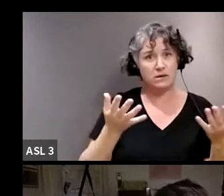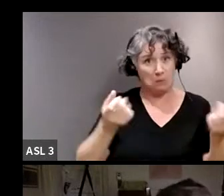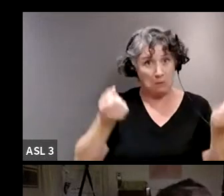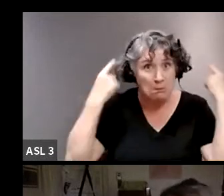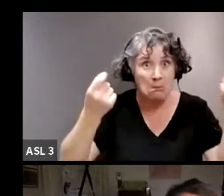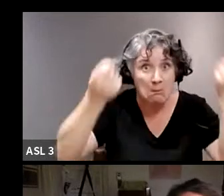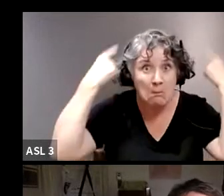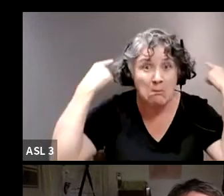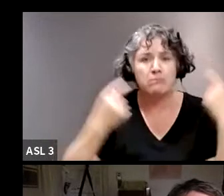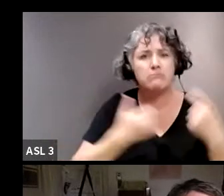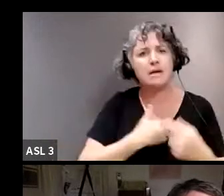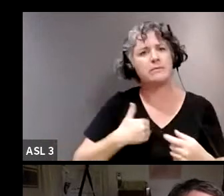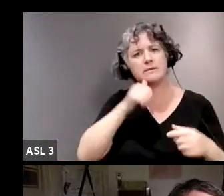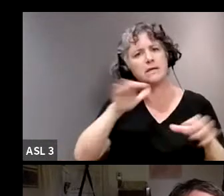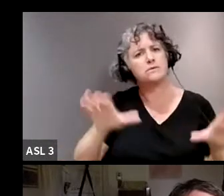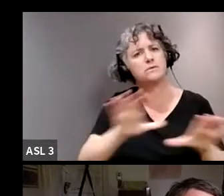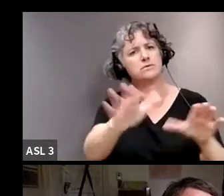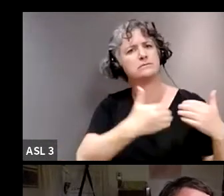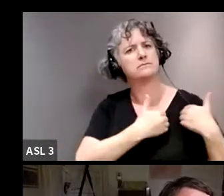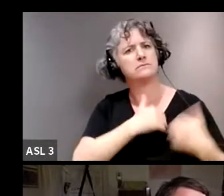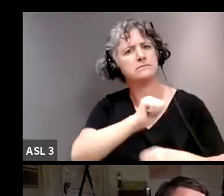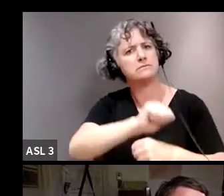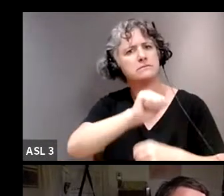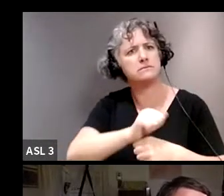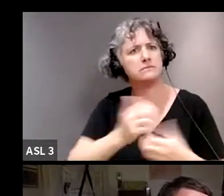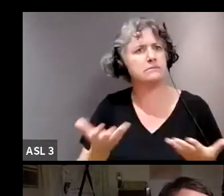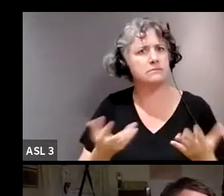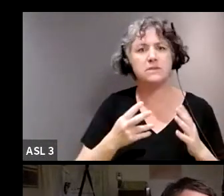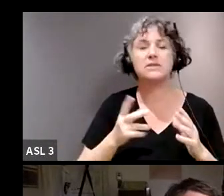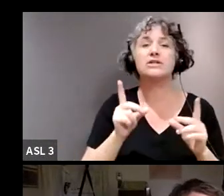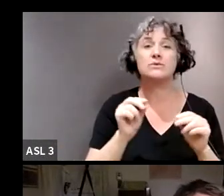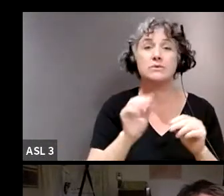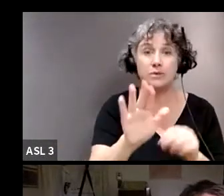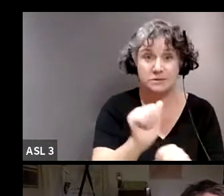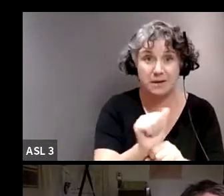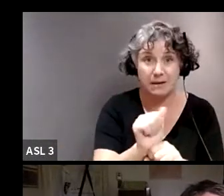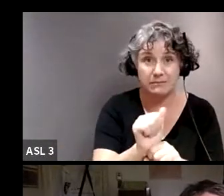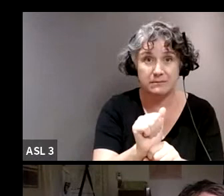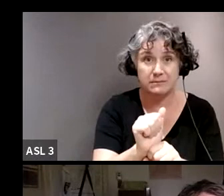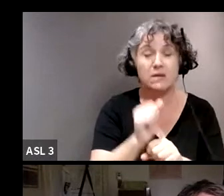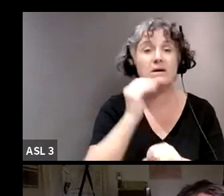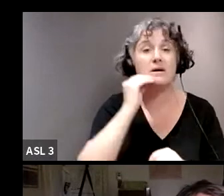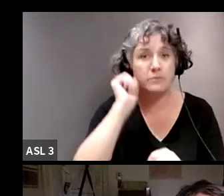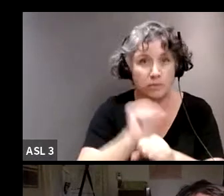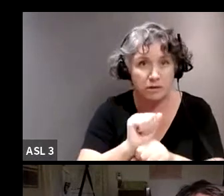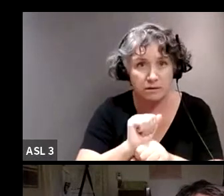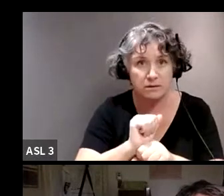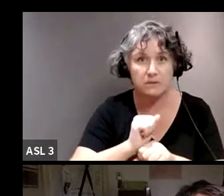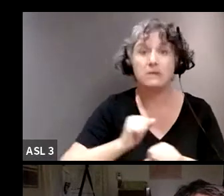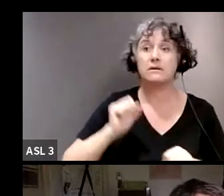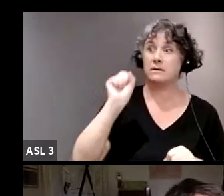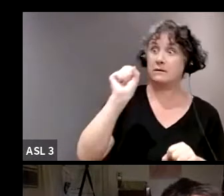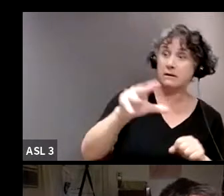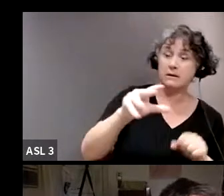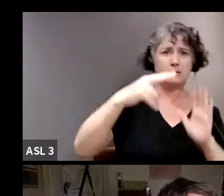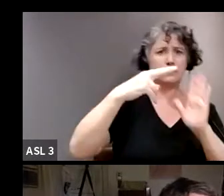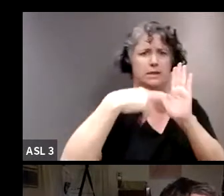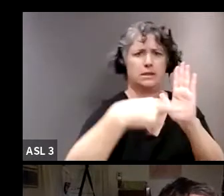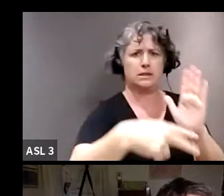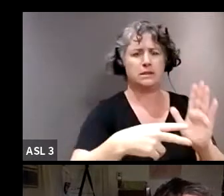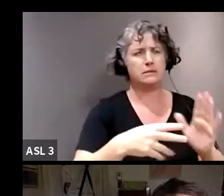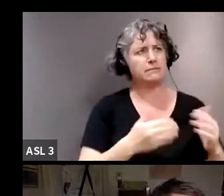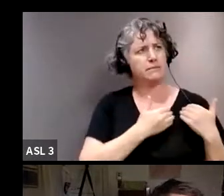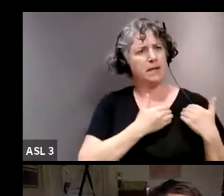many members are not doing their job so again do your jobs do the homework you need to in order to make the responsible informed